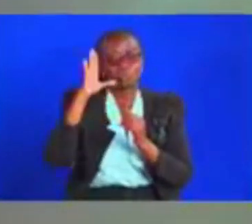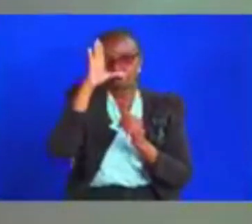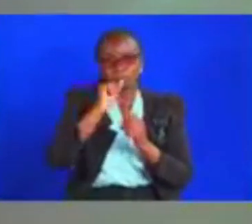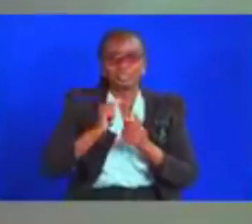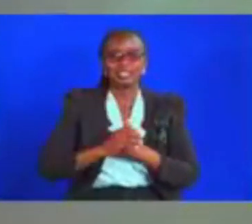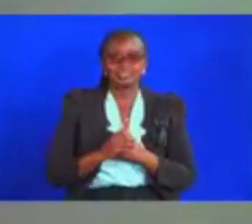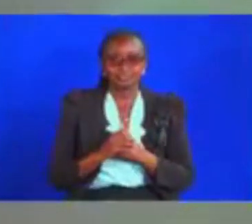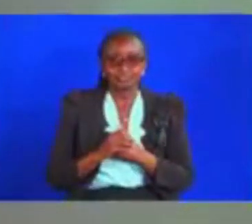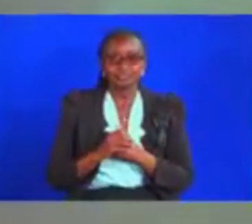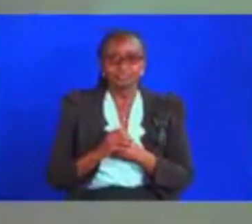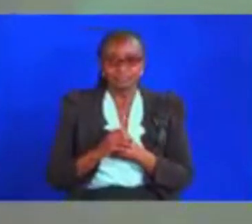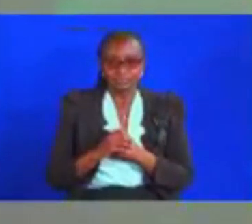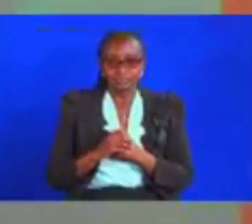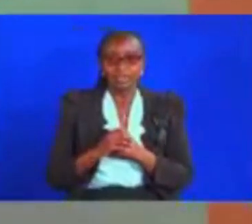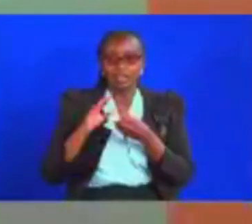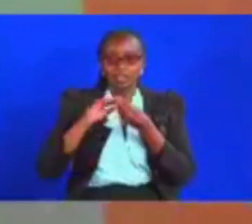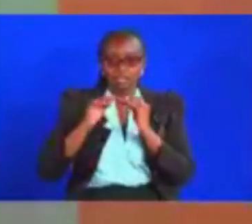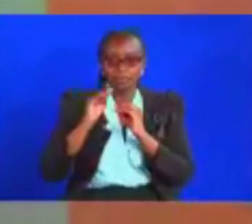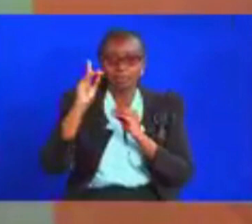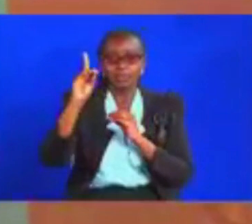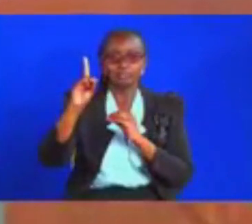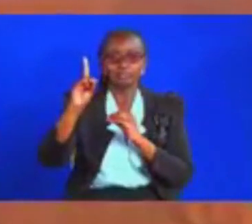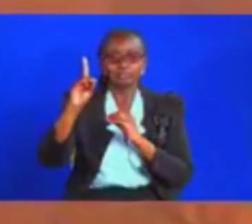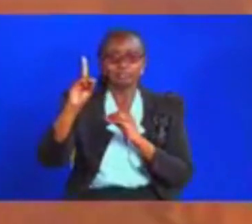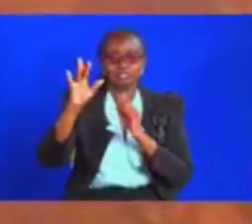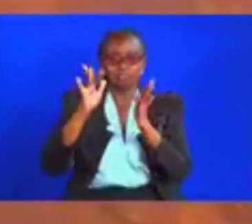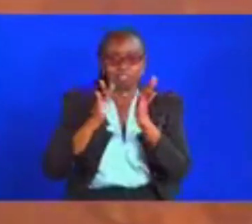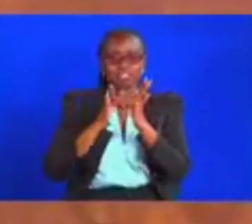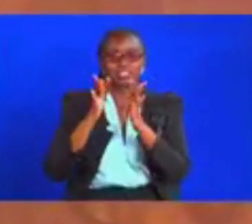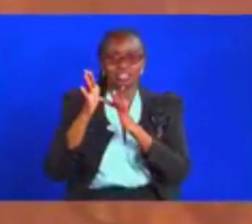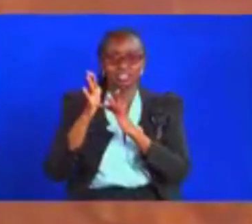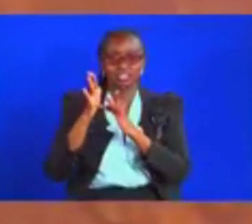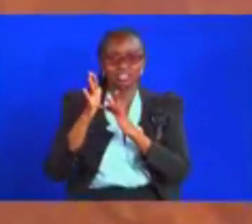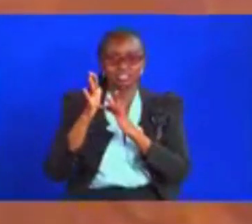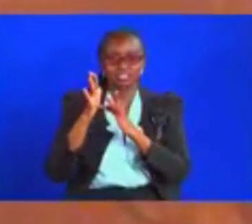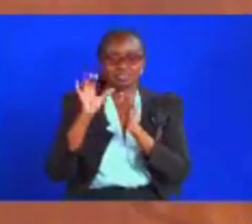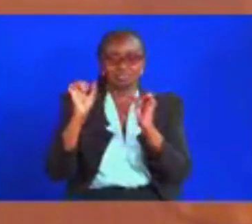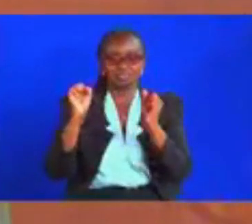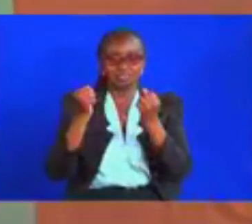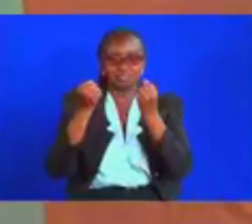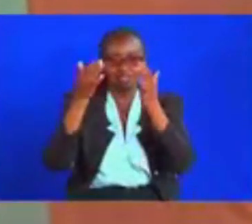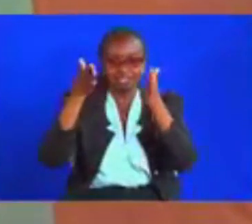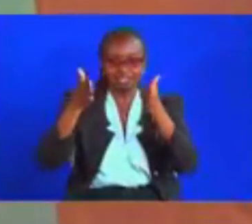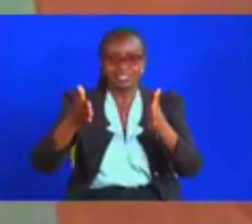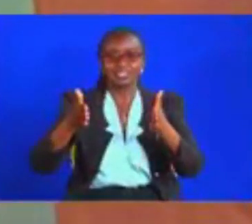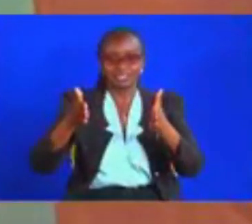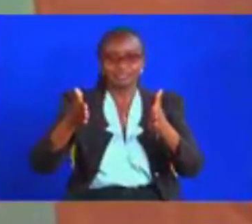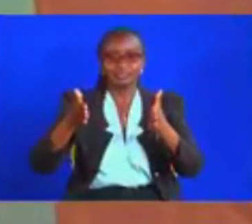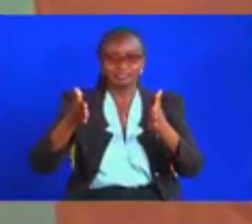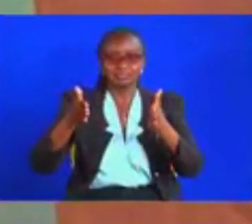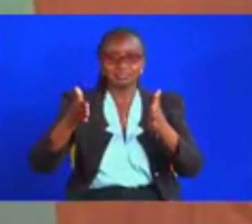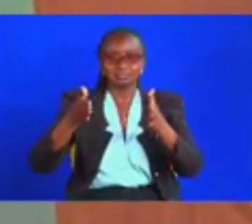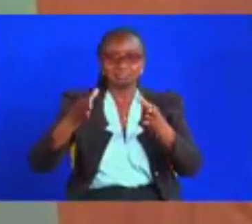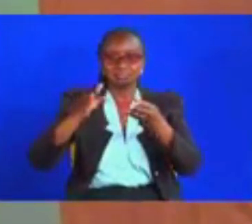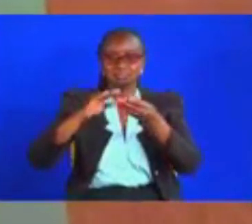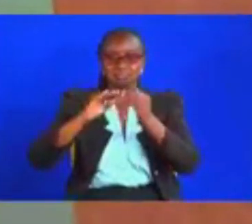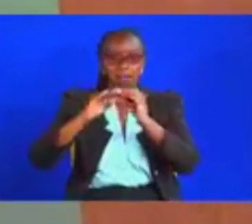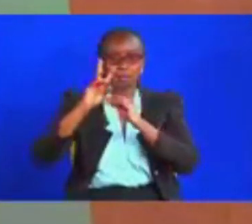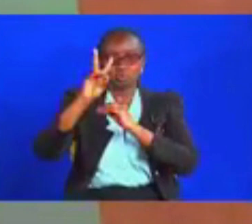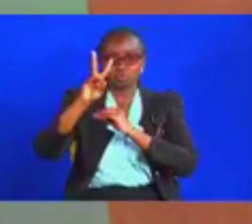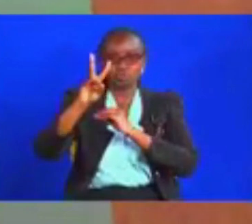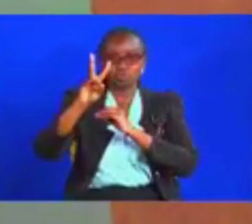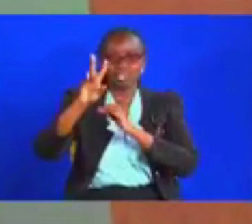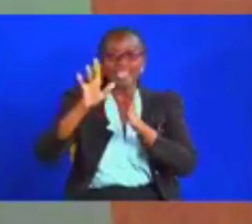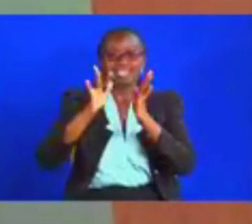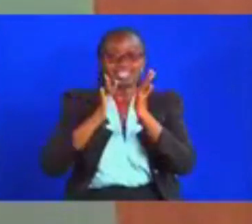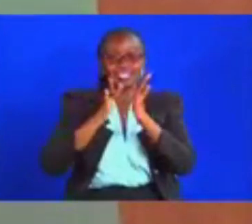Are you ready for that? Number one, Jesus as Savior. Number two,